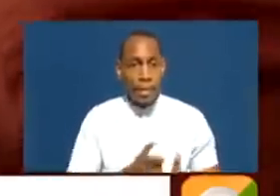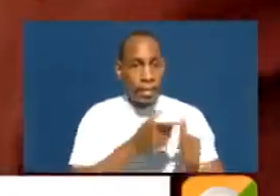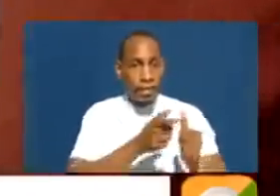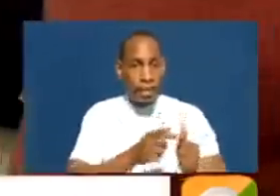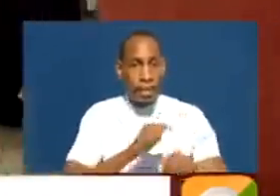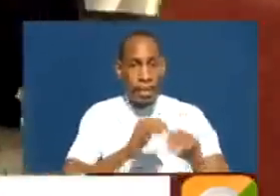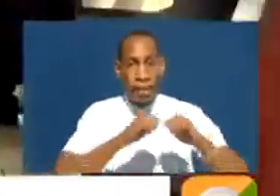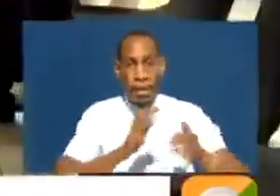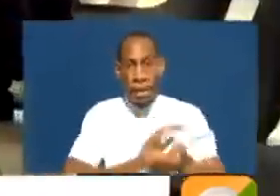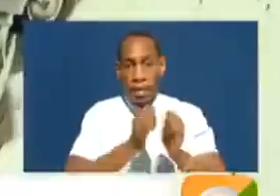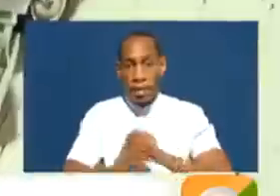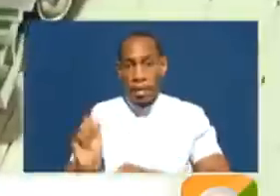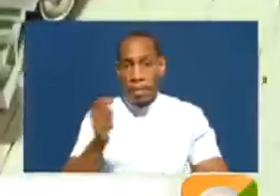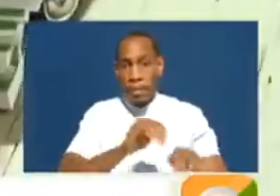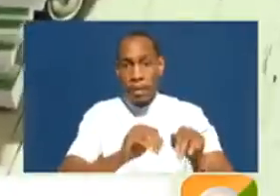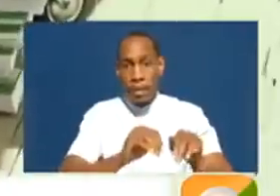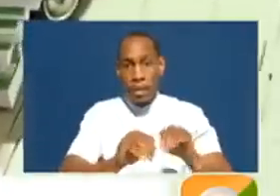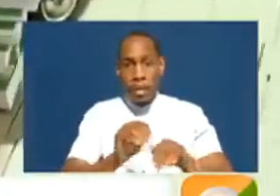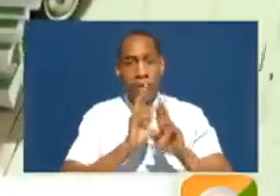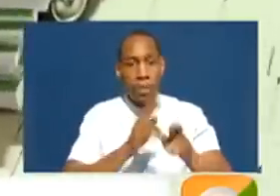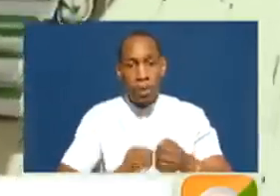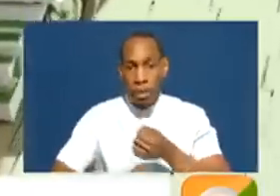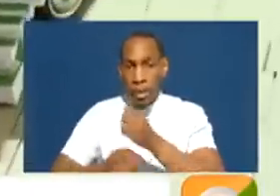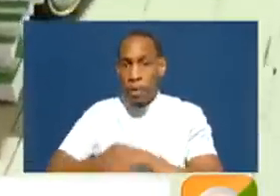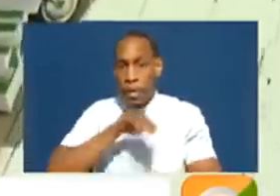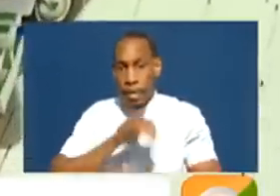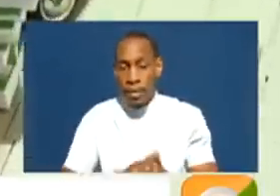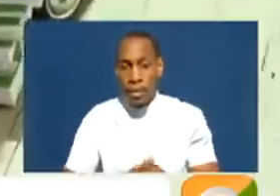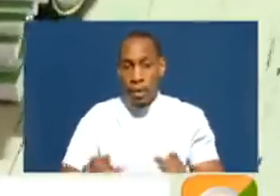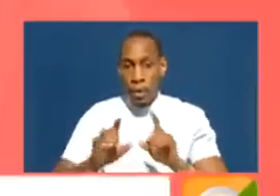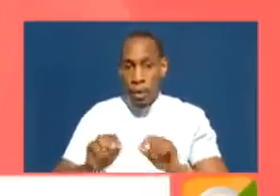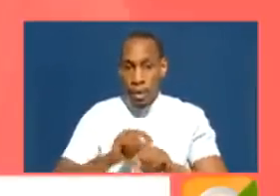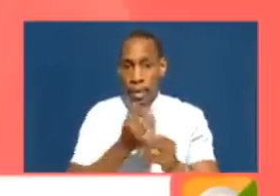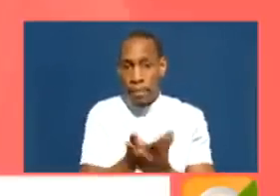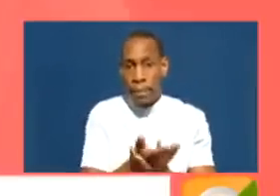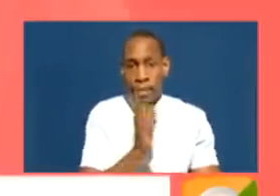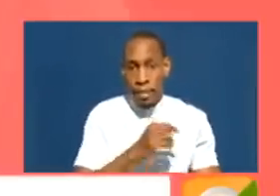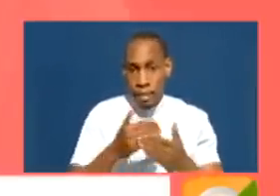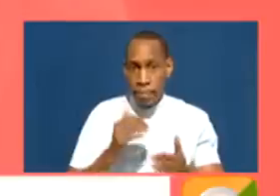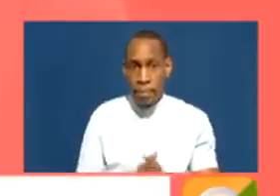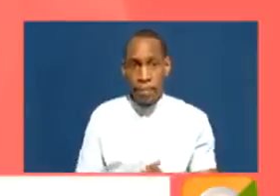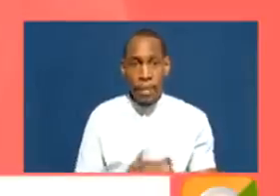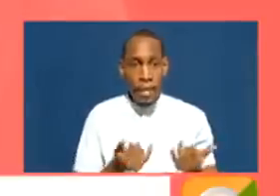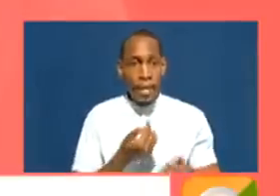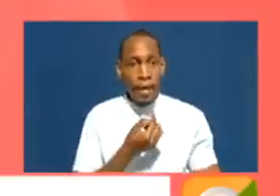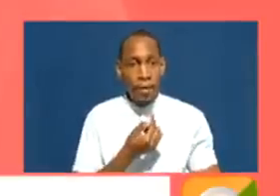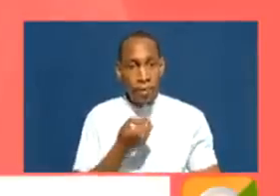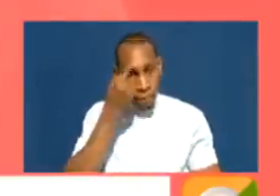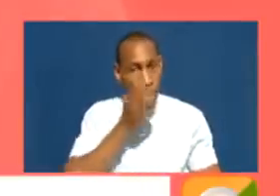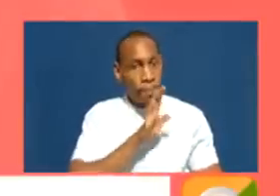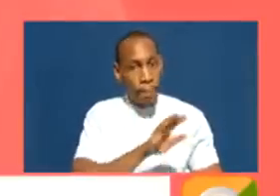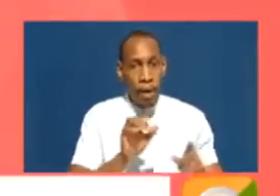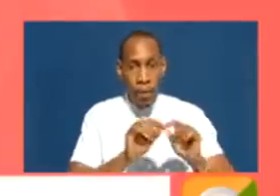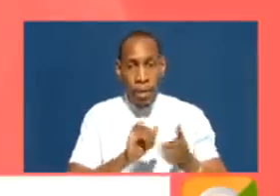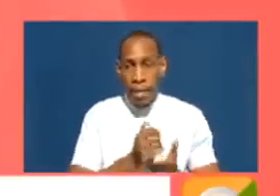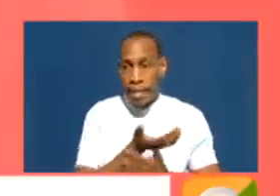agreed to alter the presidential results in Odinga's favour, as allegedly requested. For him to claim that I made